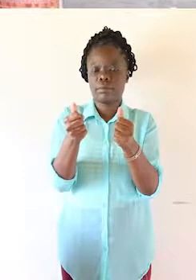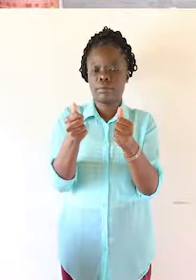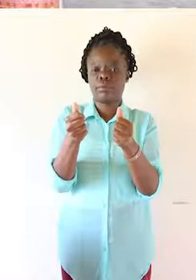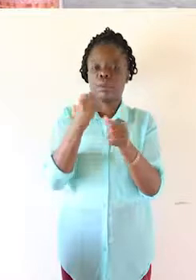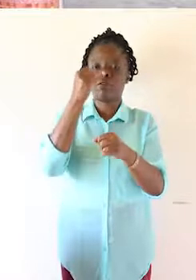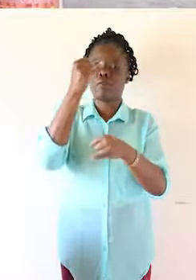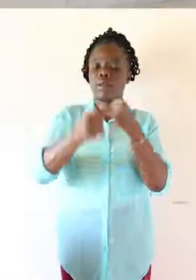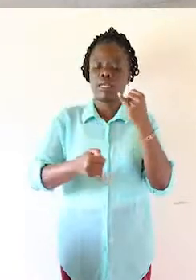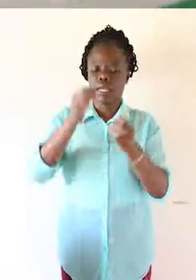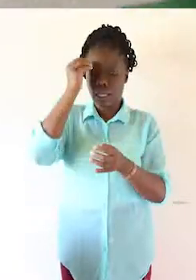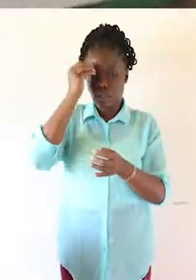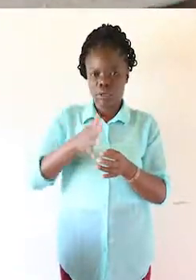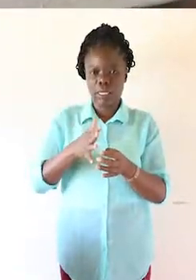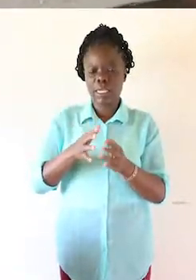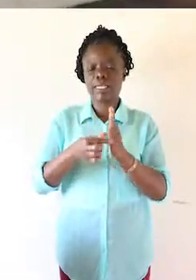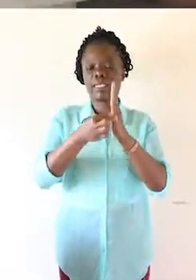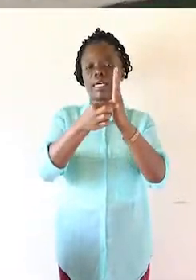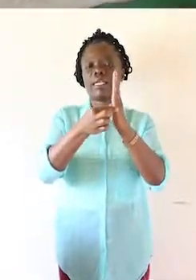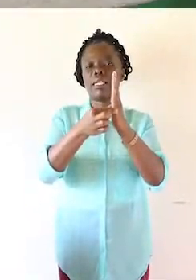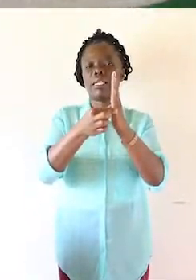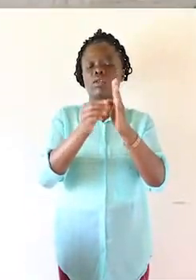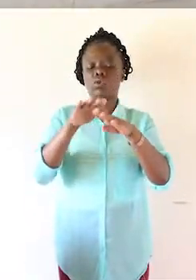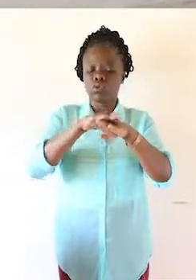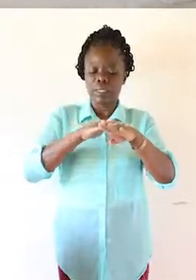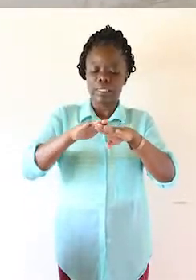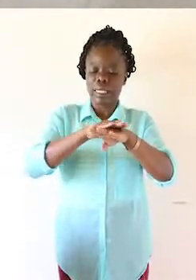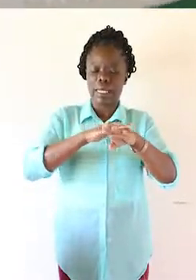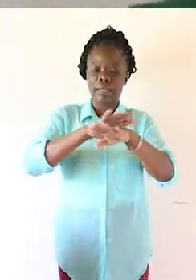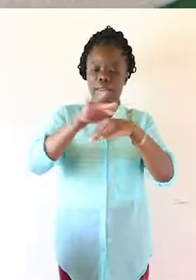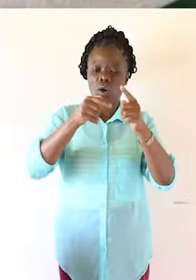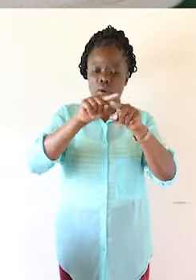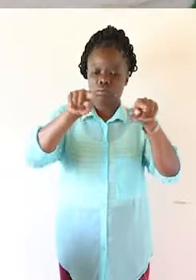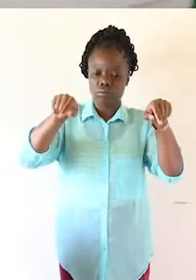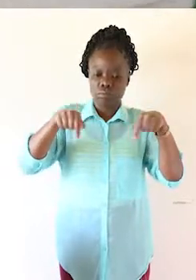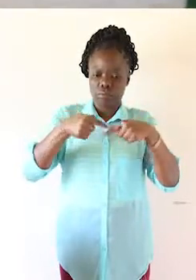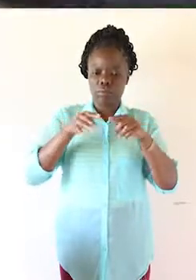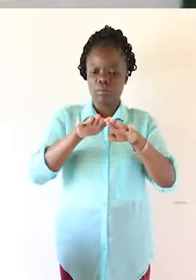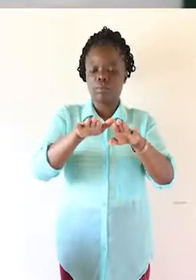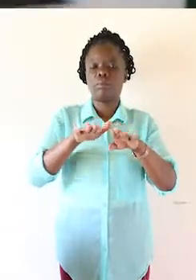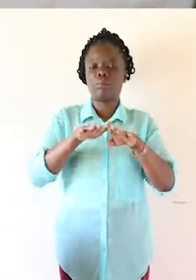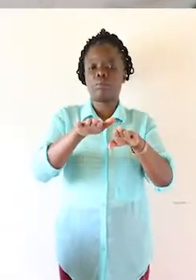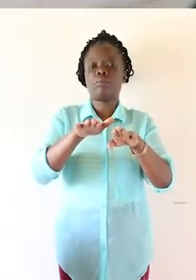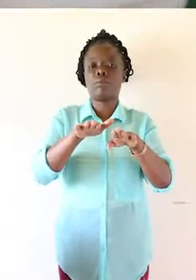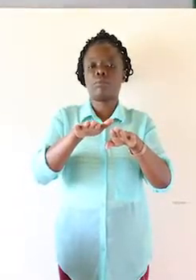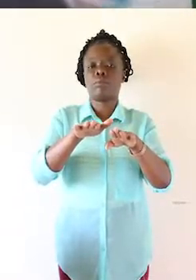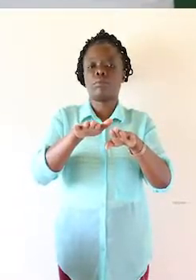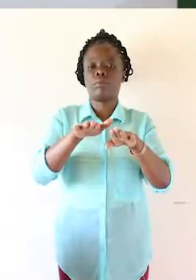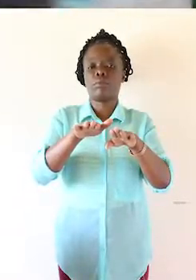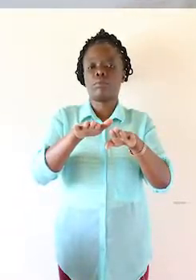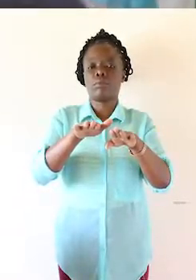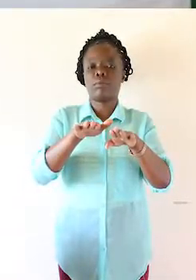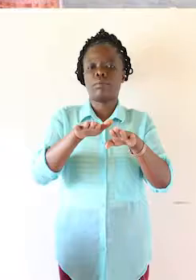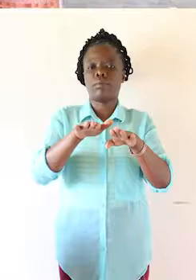it smooth. Finally, the learner is guided to sand the whole board, dust and wrap it